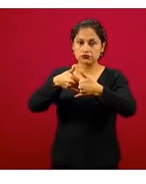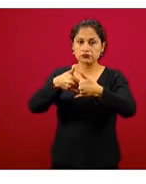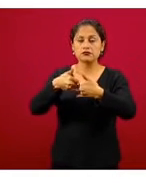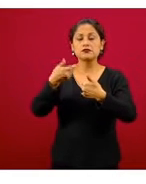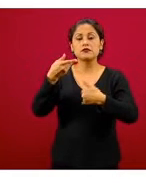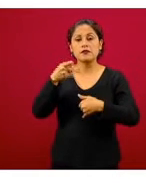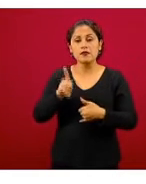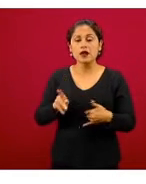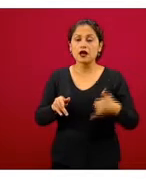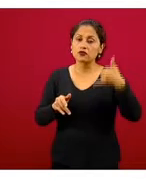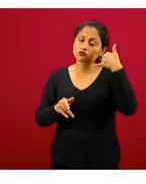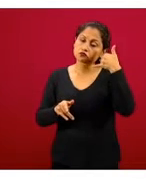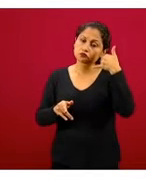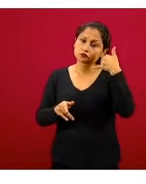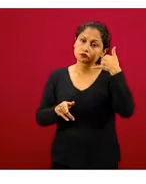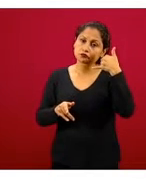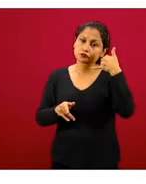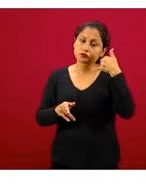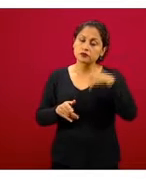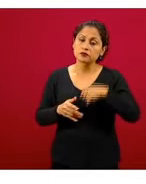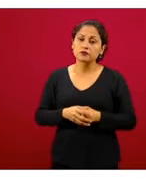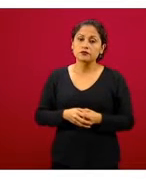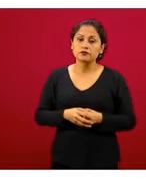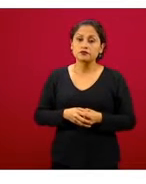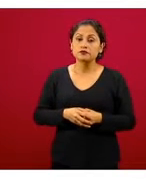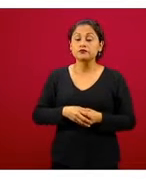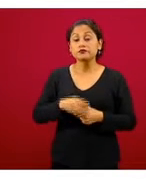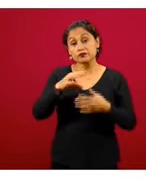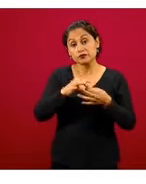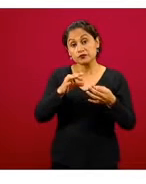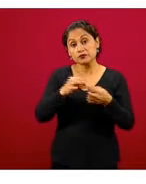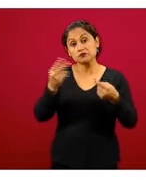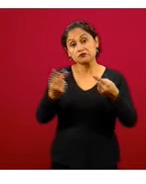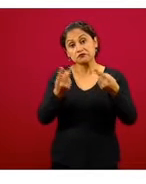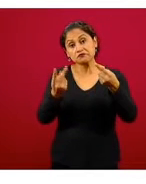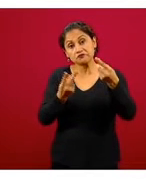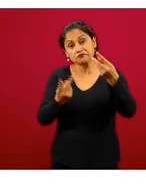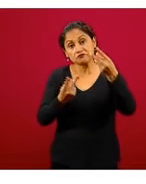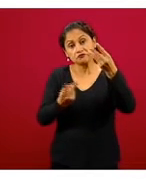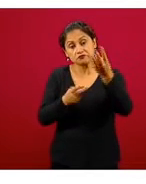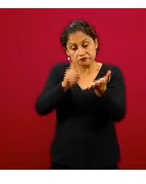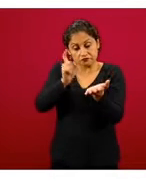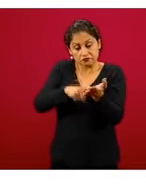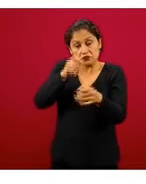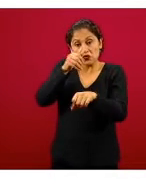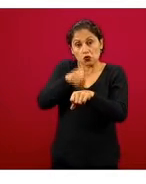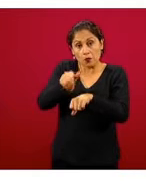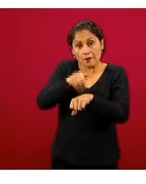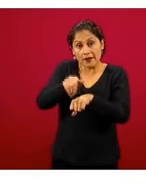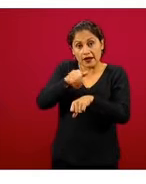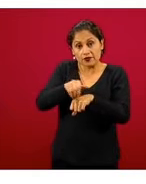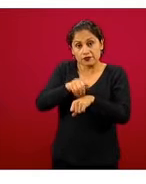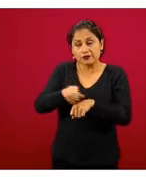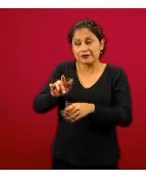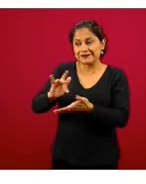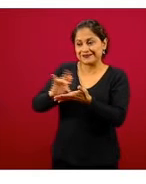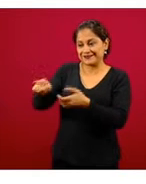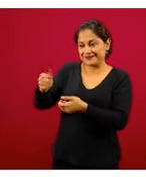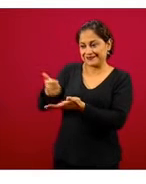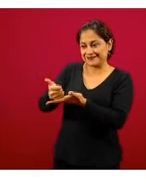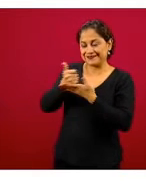of people who called, which is over 80% calls, we